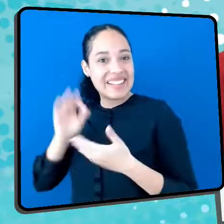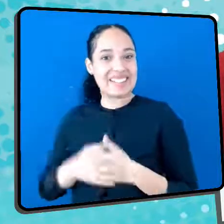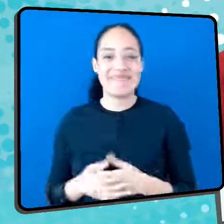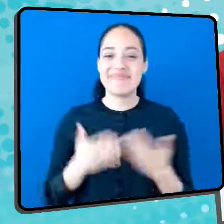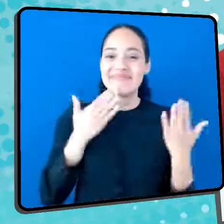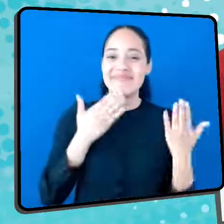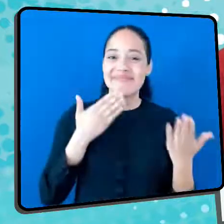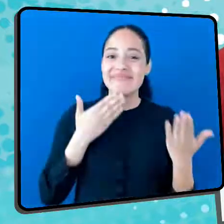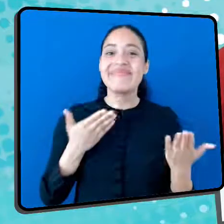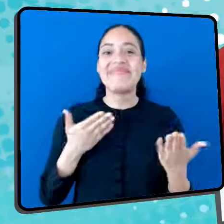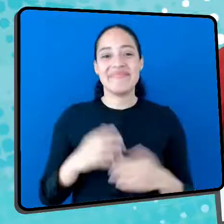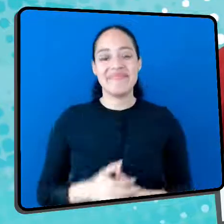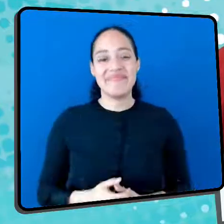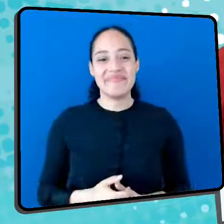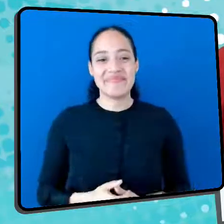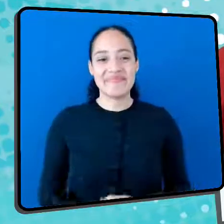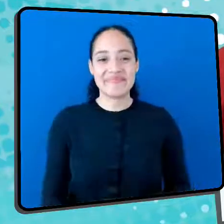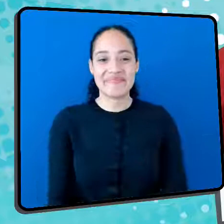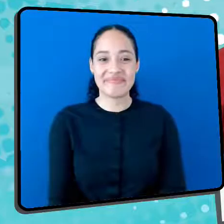your story.